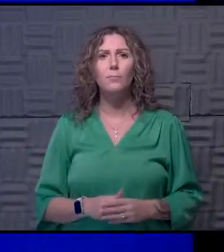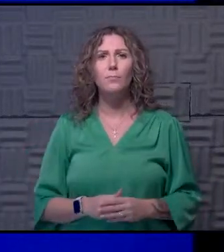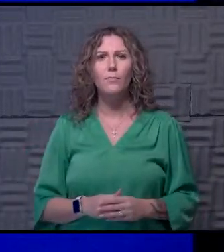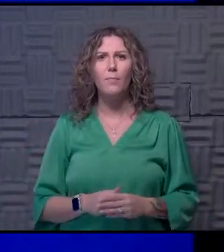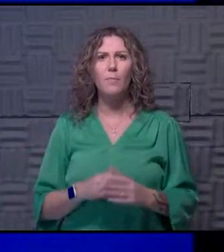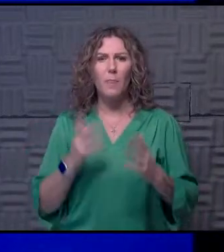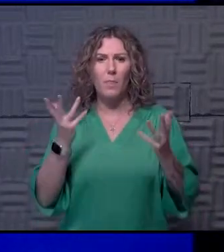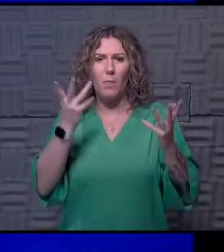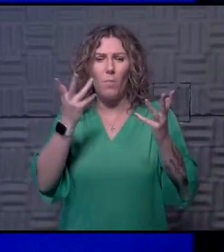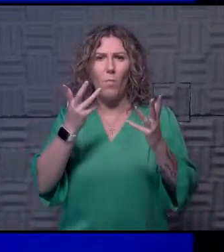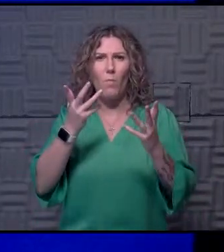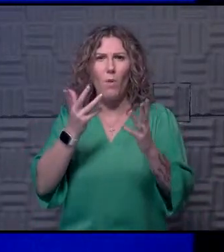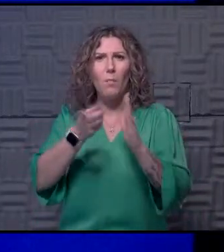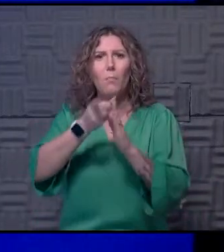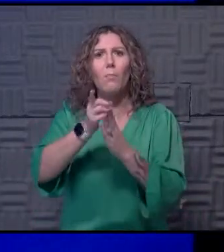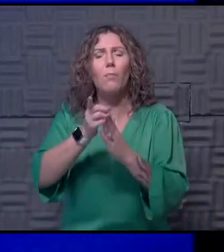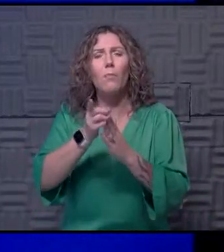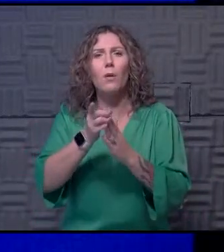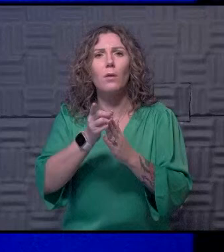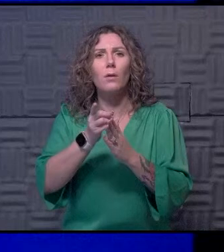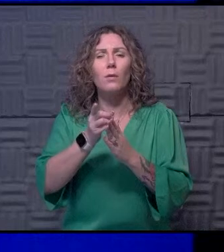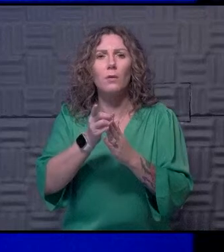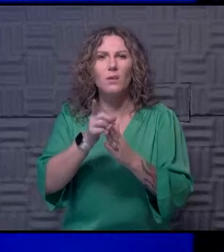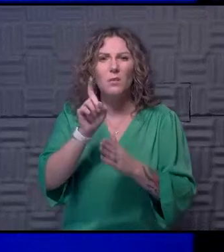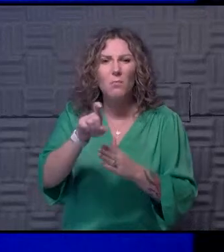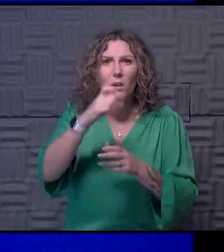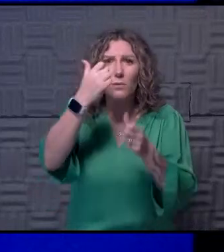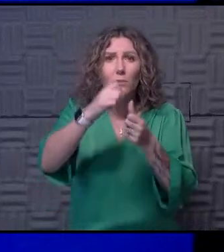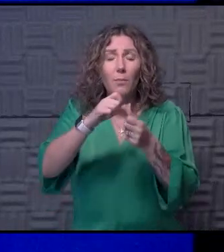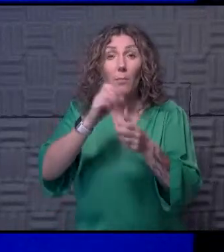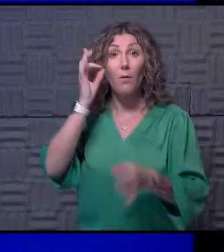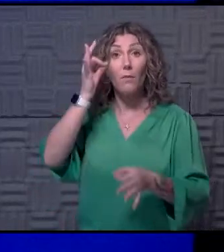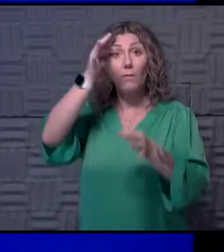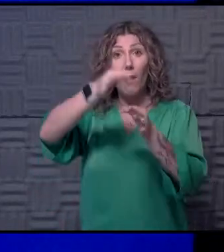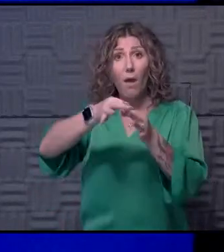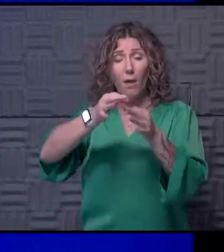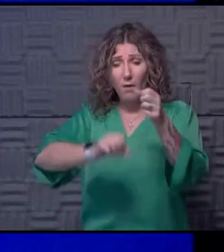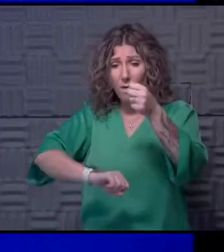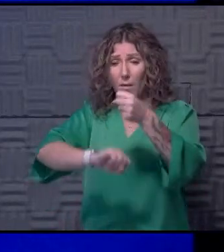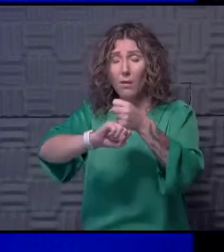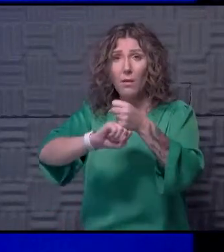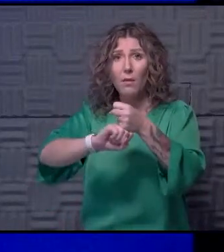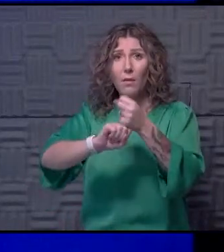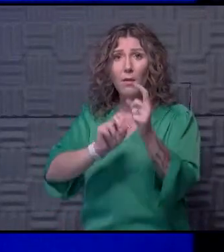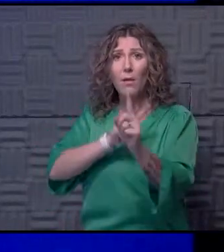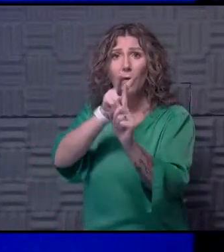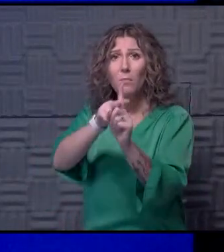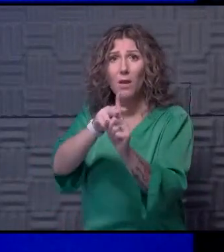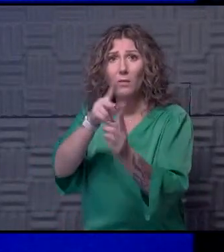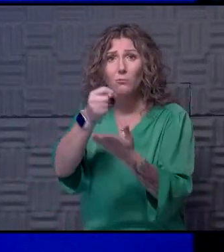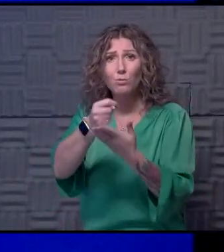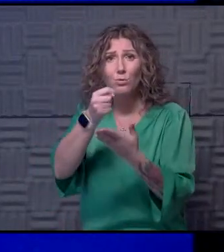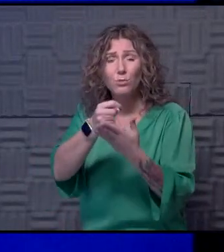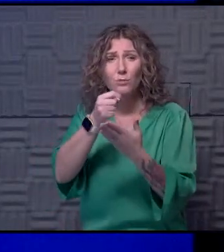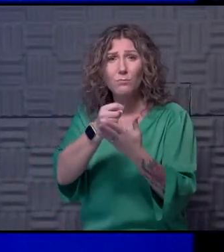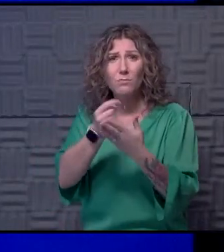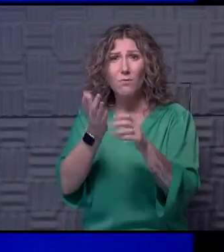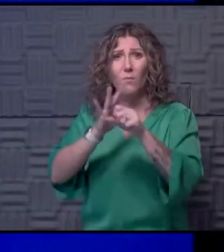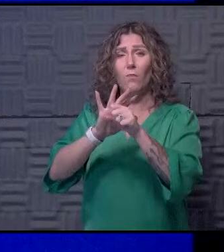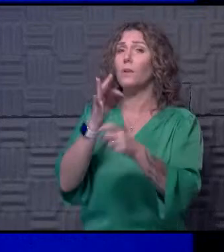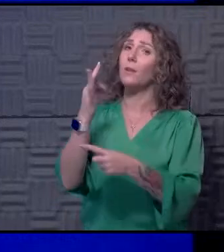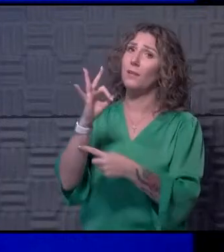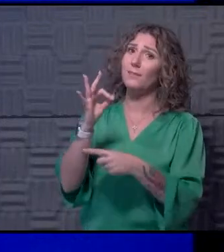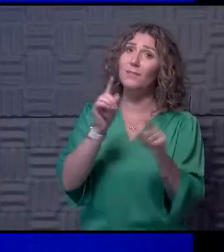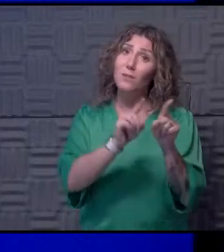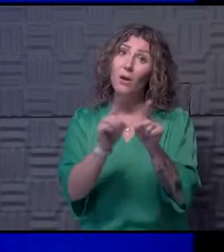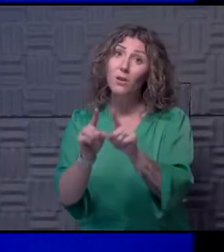At what point do we have to remember that faith applies to the treatment of COVID-19 as